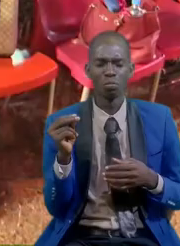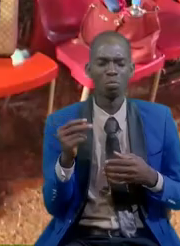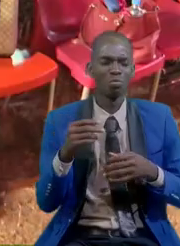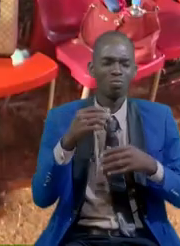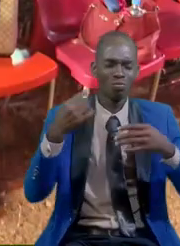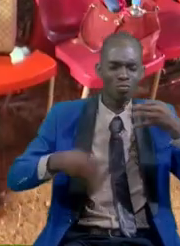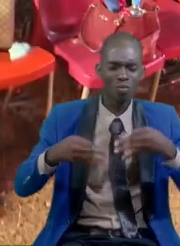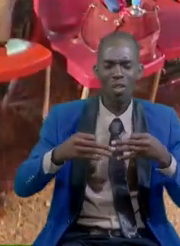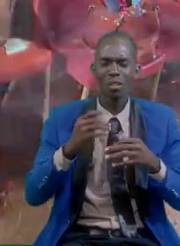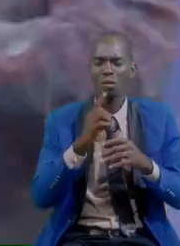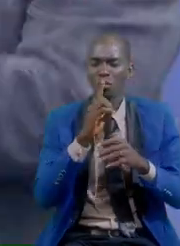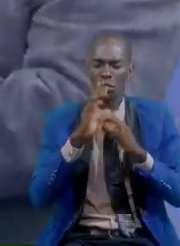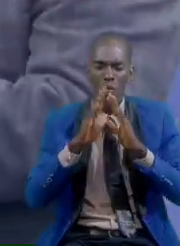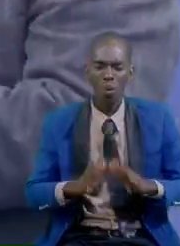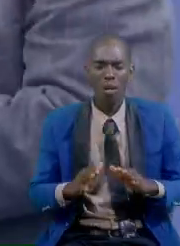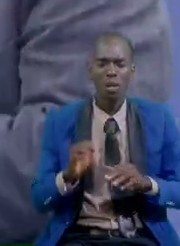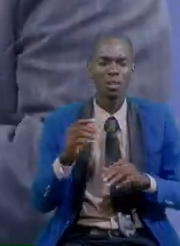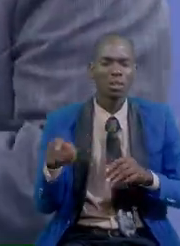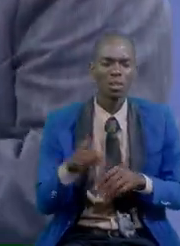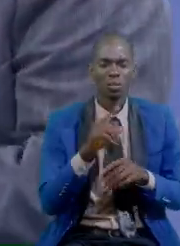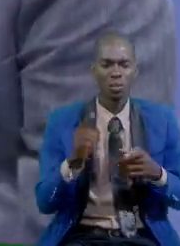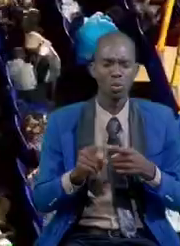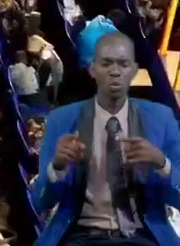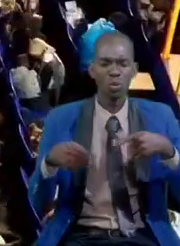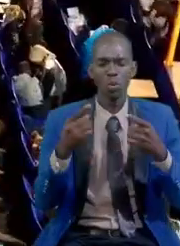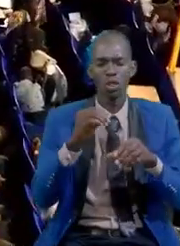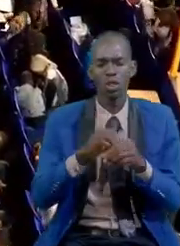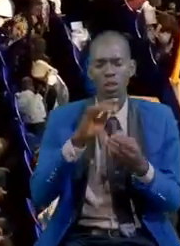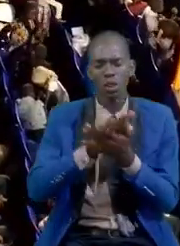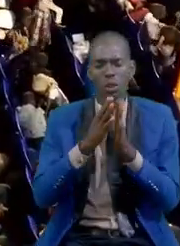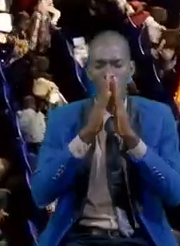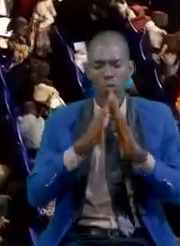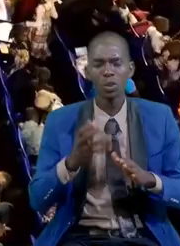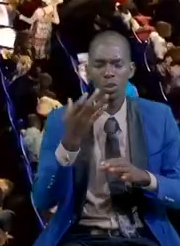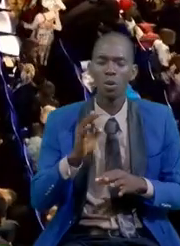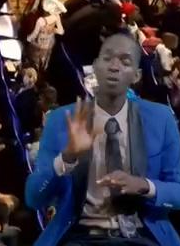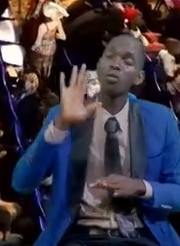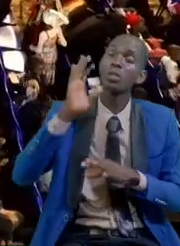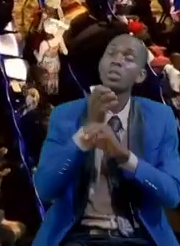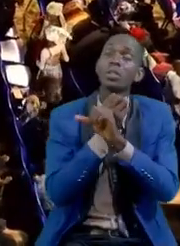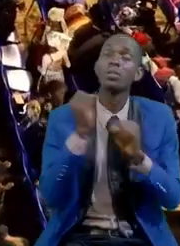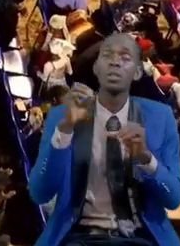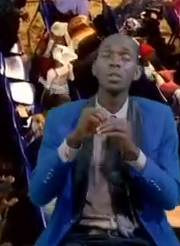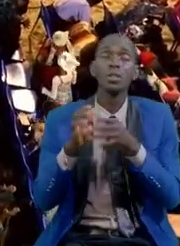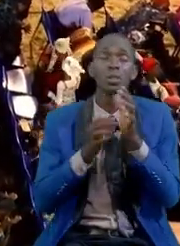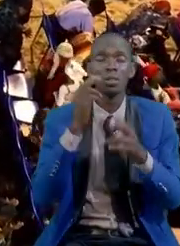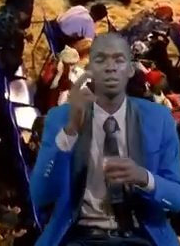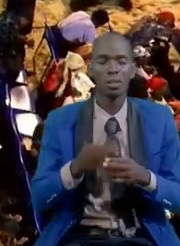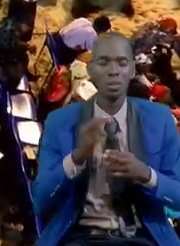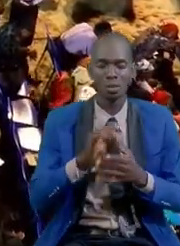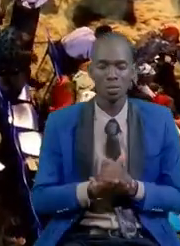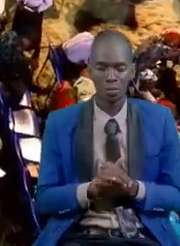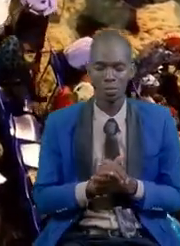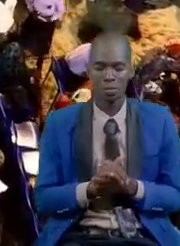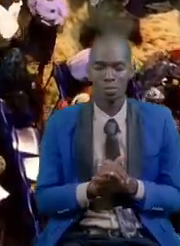to go in the peace of your salvation in Jesus' name.